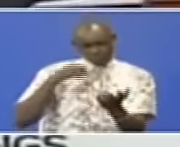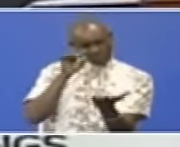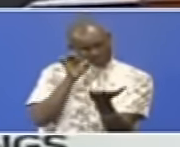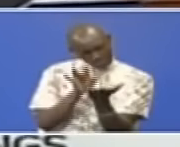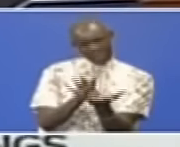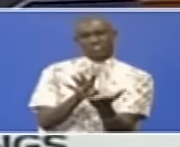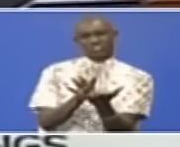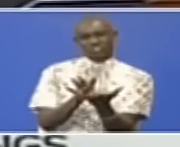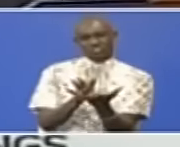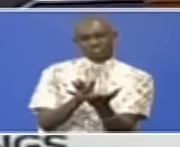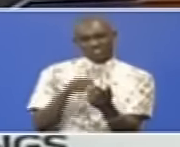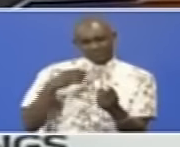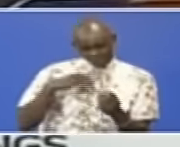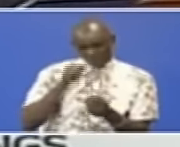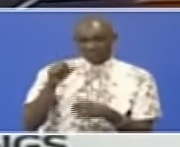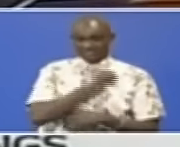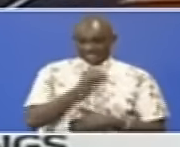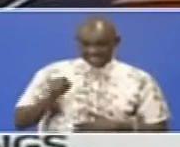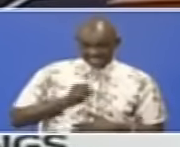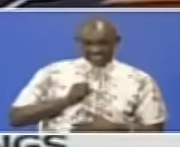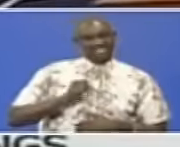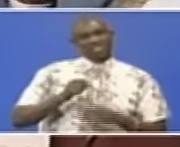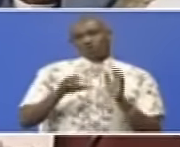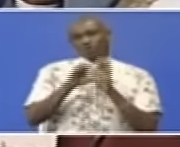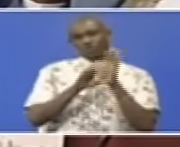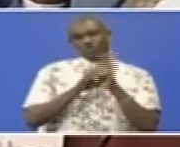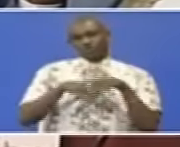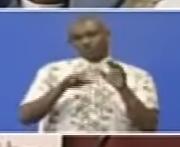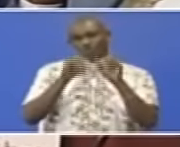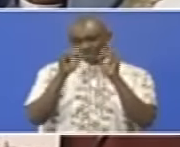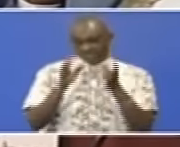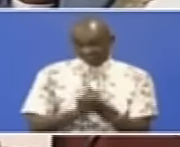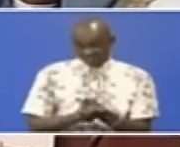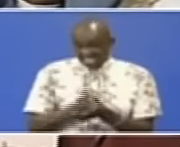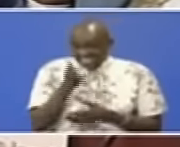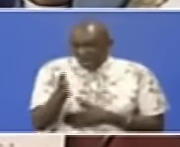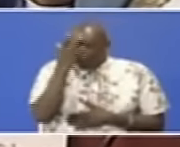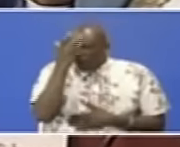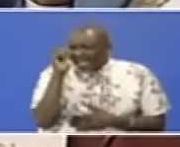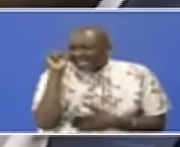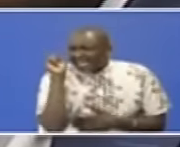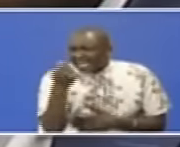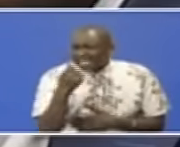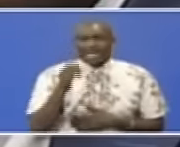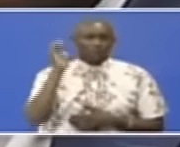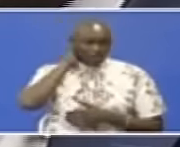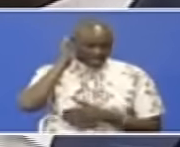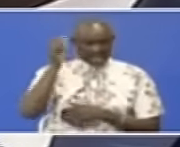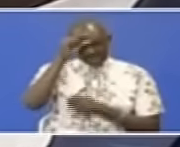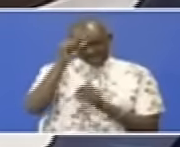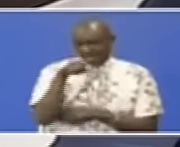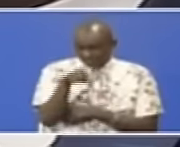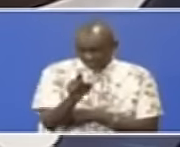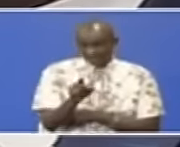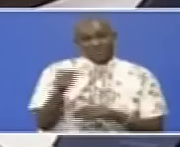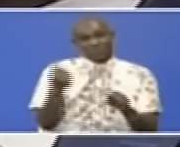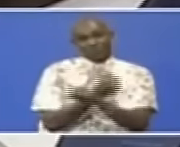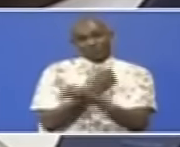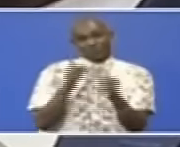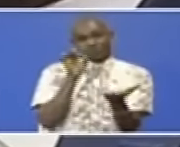impeach by the Senate is not constitutional. And why Kenya's Murang'a governor Wairia